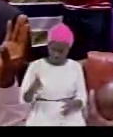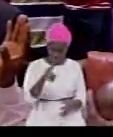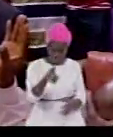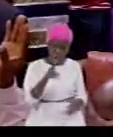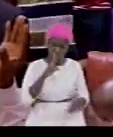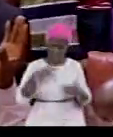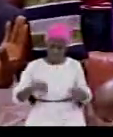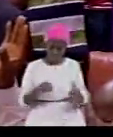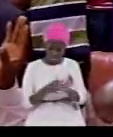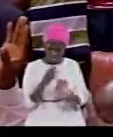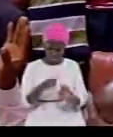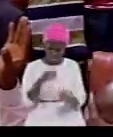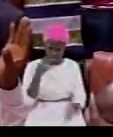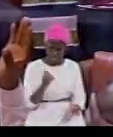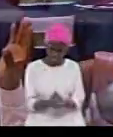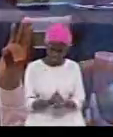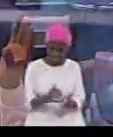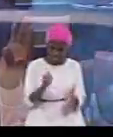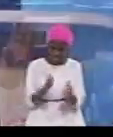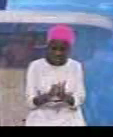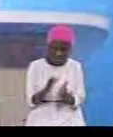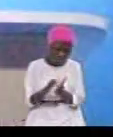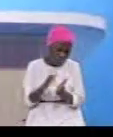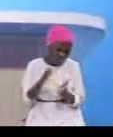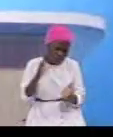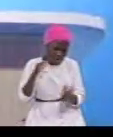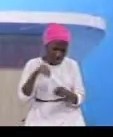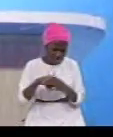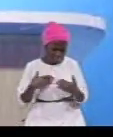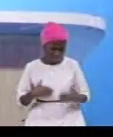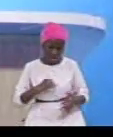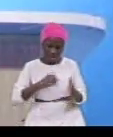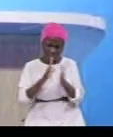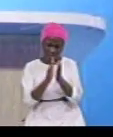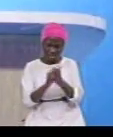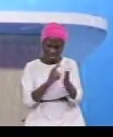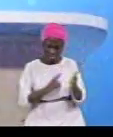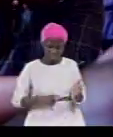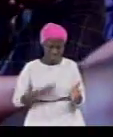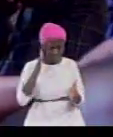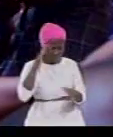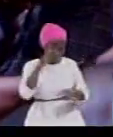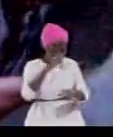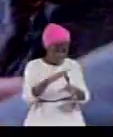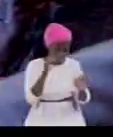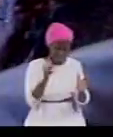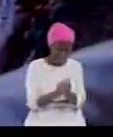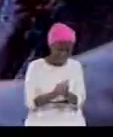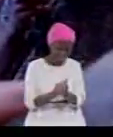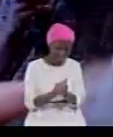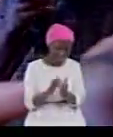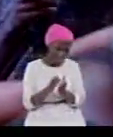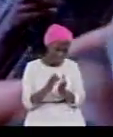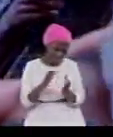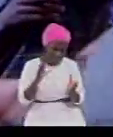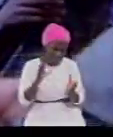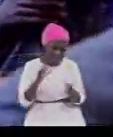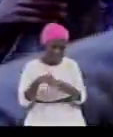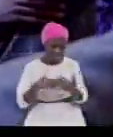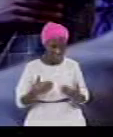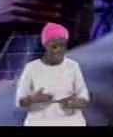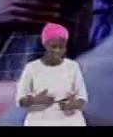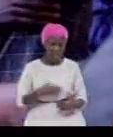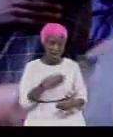Jesus' name. That hernia, I pray the Lord will touch that hernia and he will remove that hernia. You will be free, totally free in Jesus'